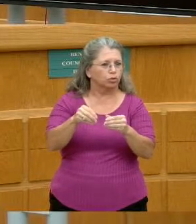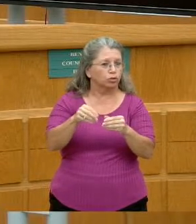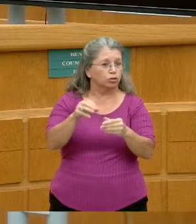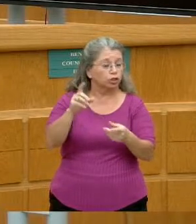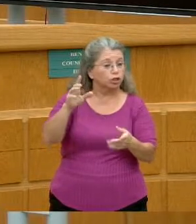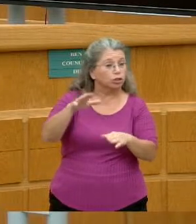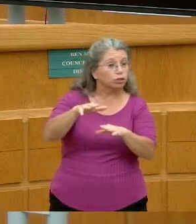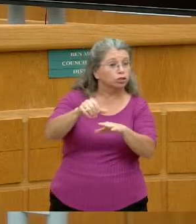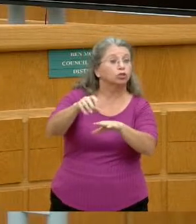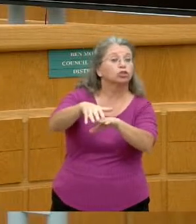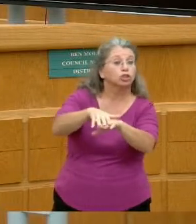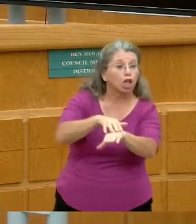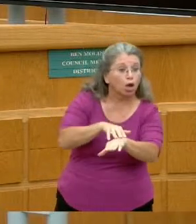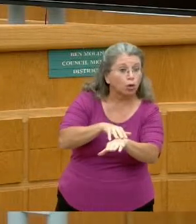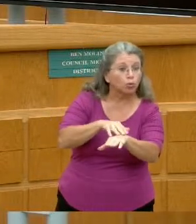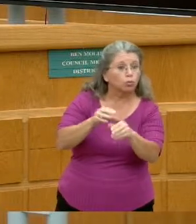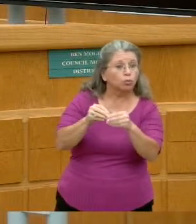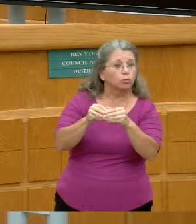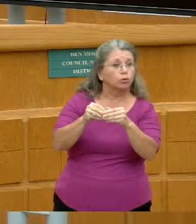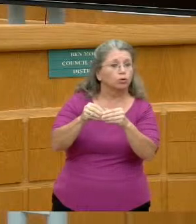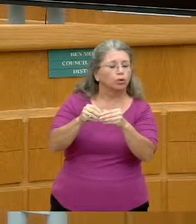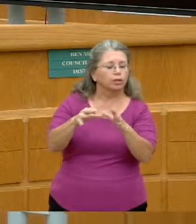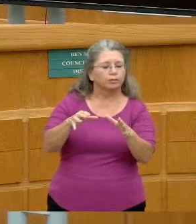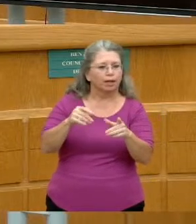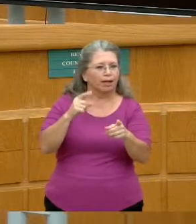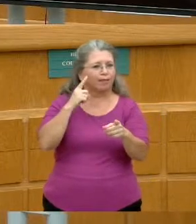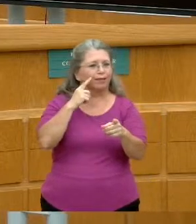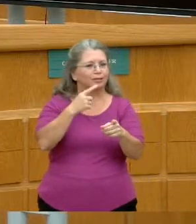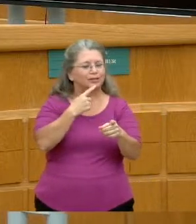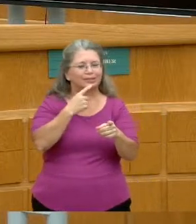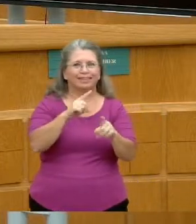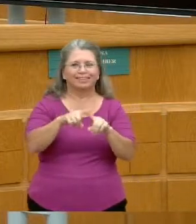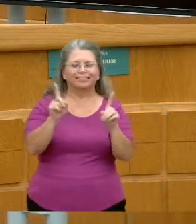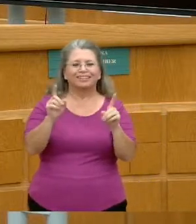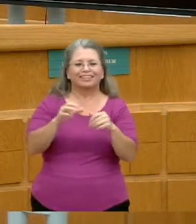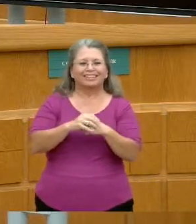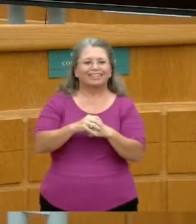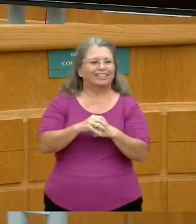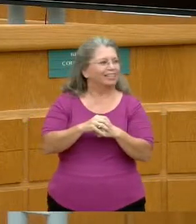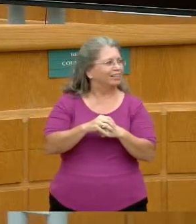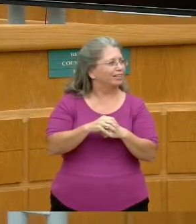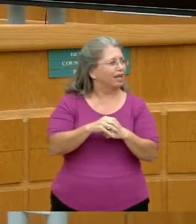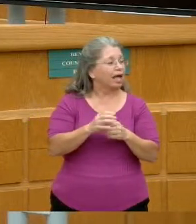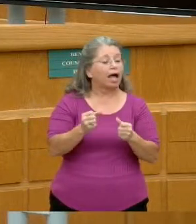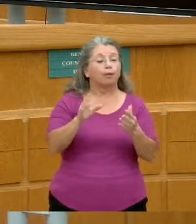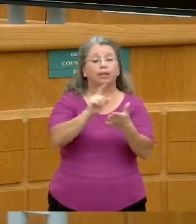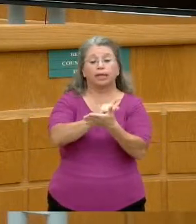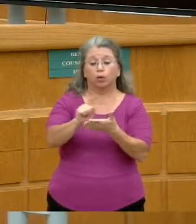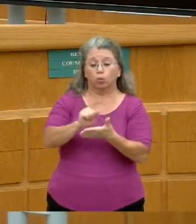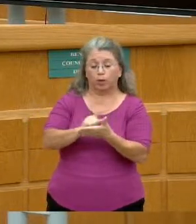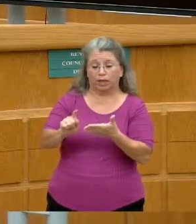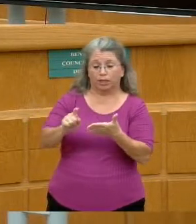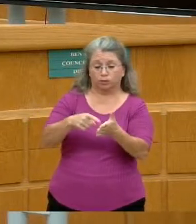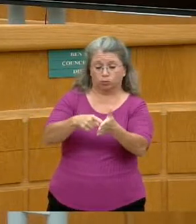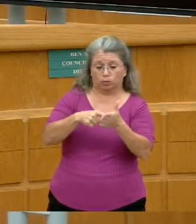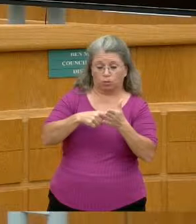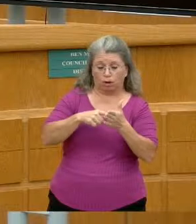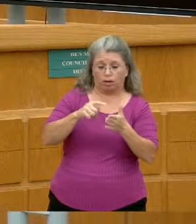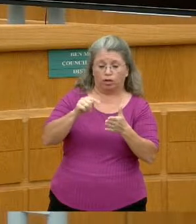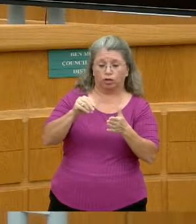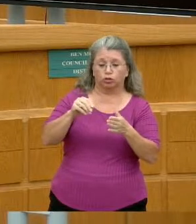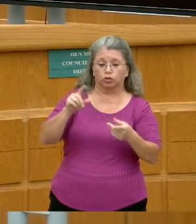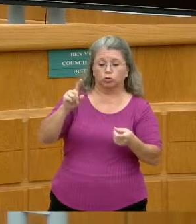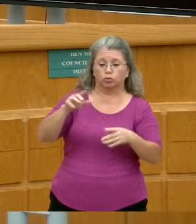To slow, okay, yeah. How many weeks? Yeah, I was just thinking about. I was like, right now. How many weeks would it take to slow the